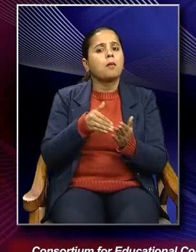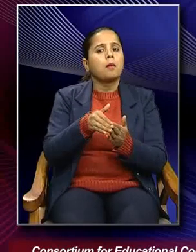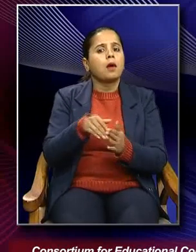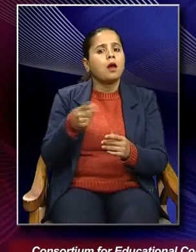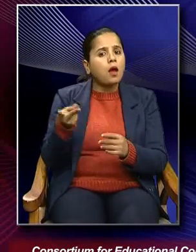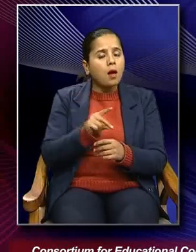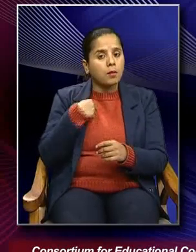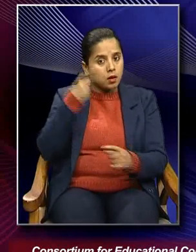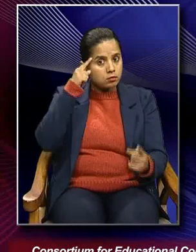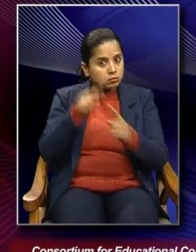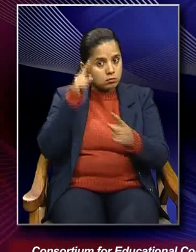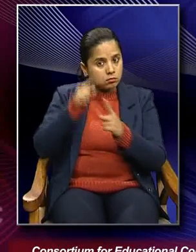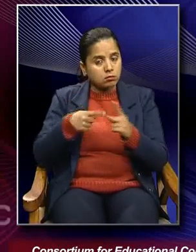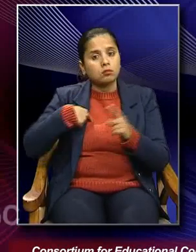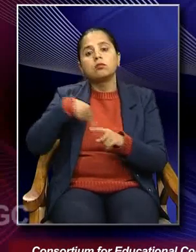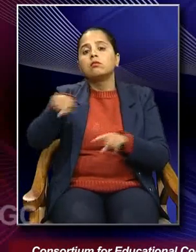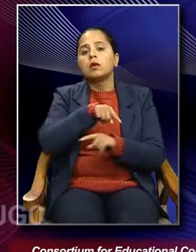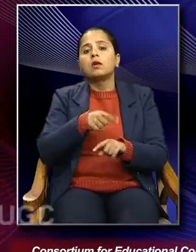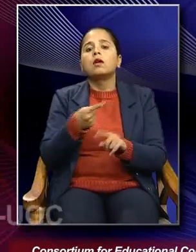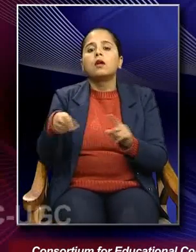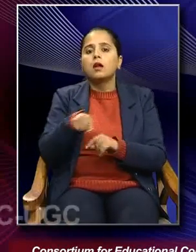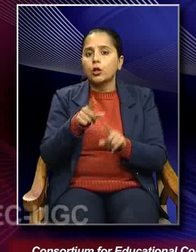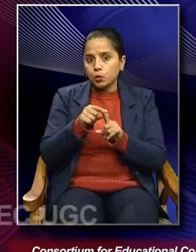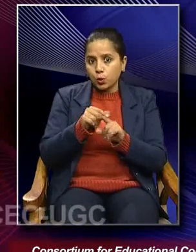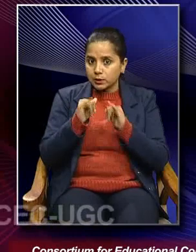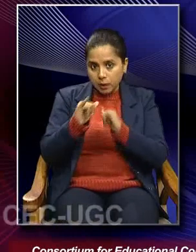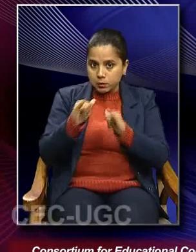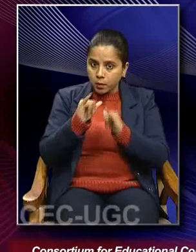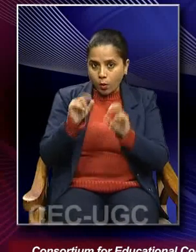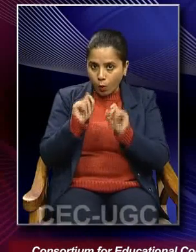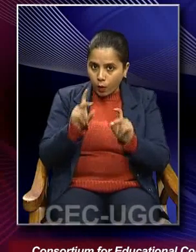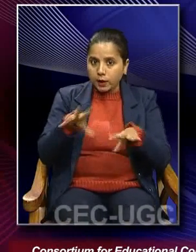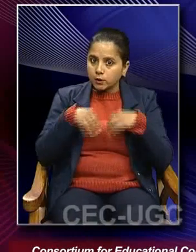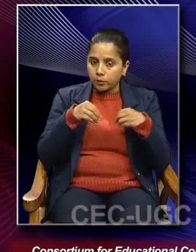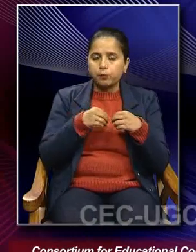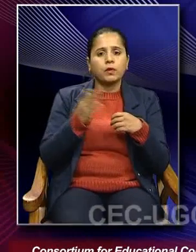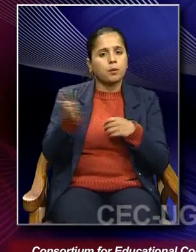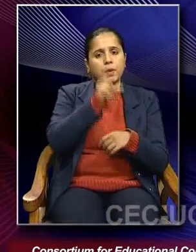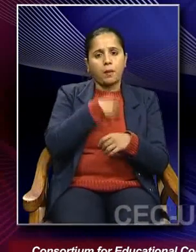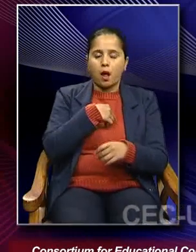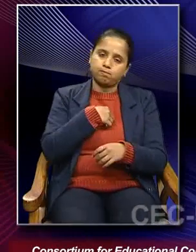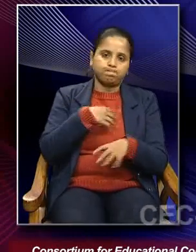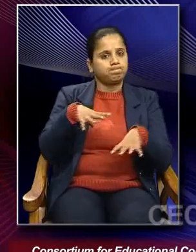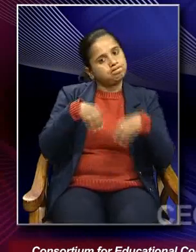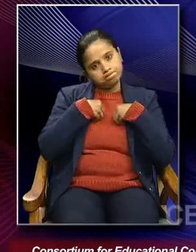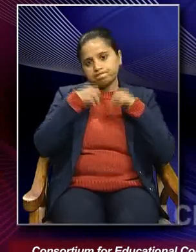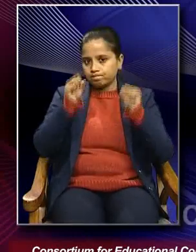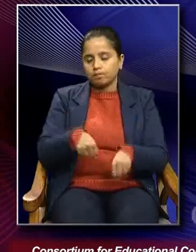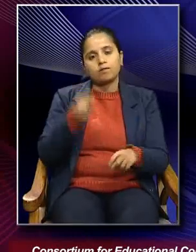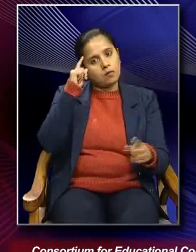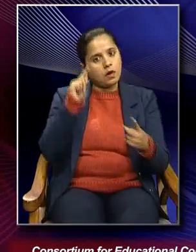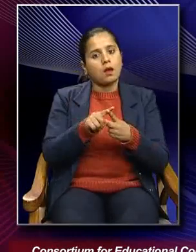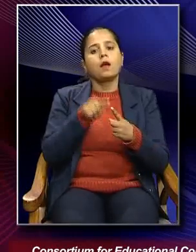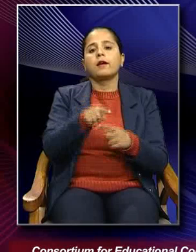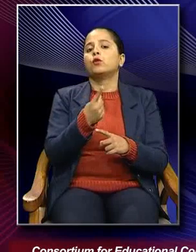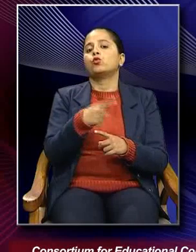mutual agreement on the way of doing things. Everybody has consented that this is the